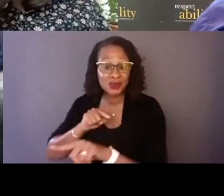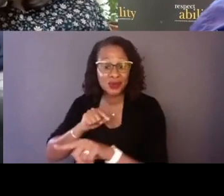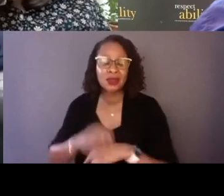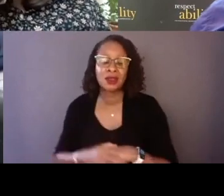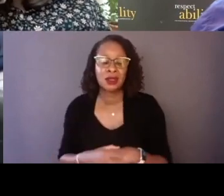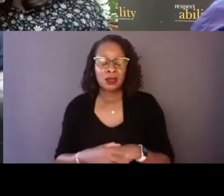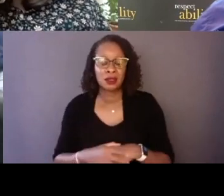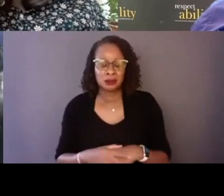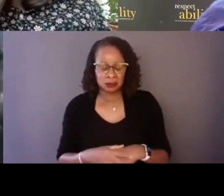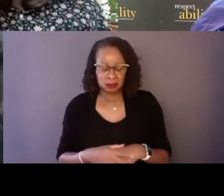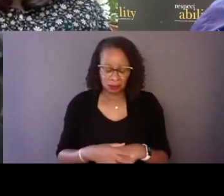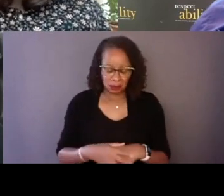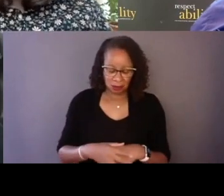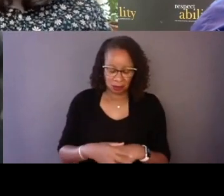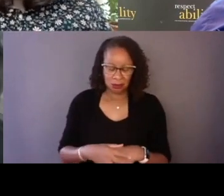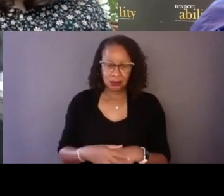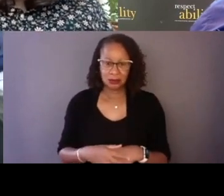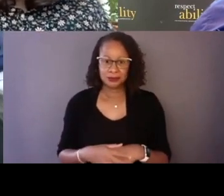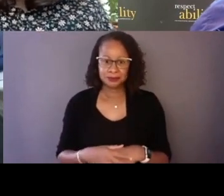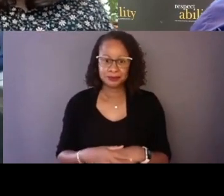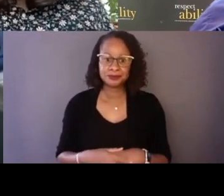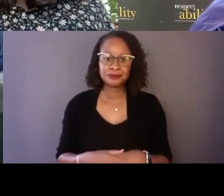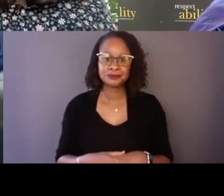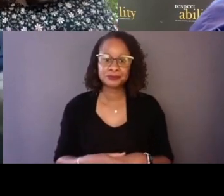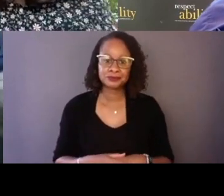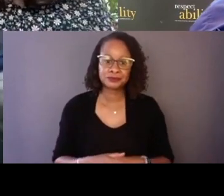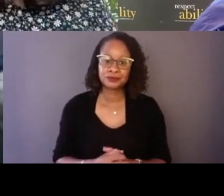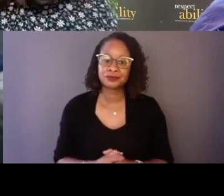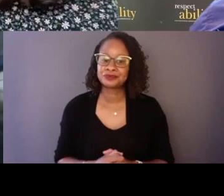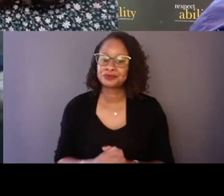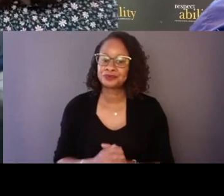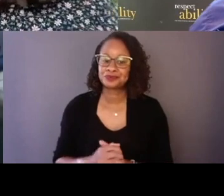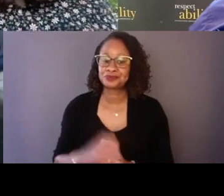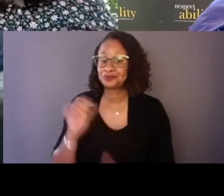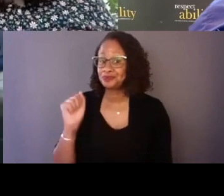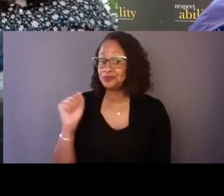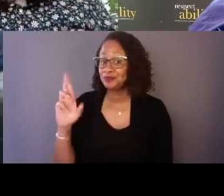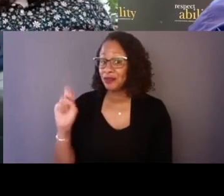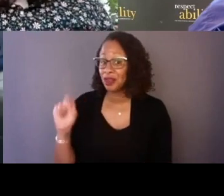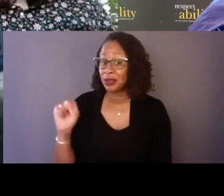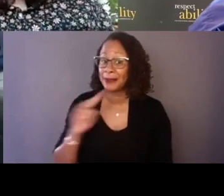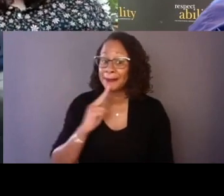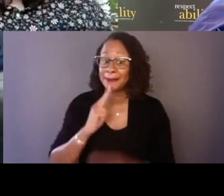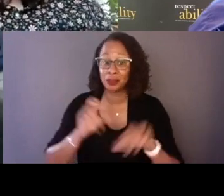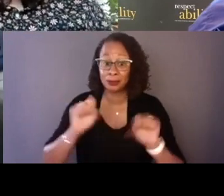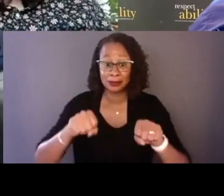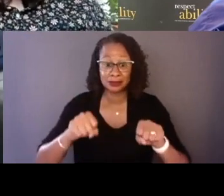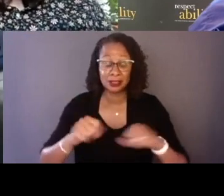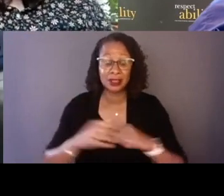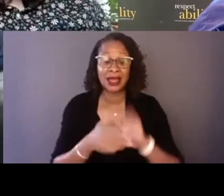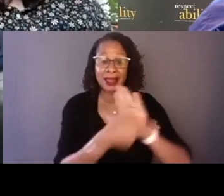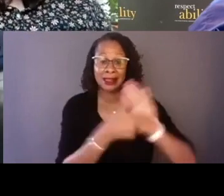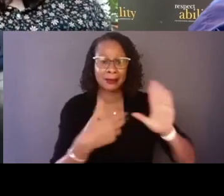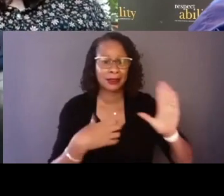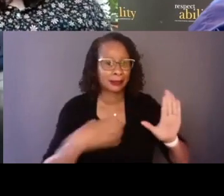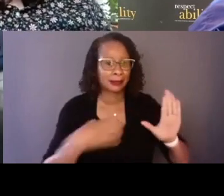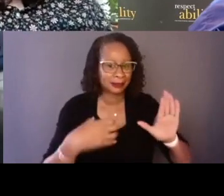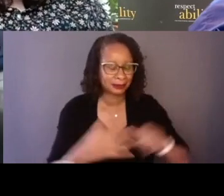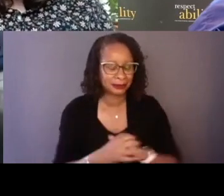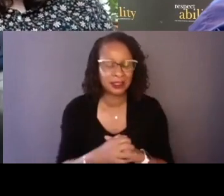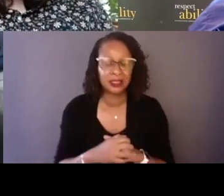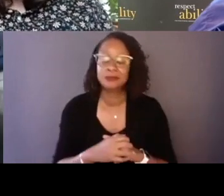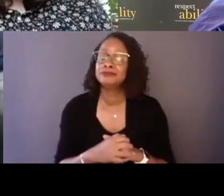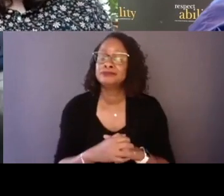of had, on the one hand, Aaron mentioned the possibility of being labeled a complainer, and on the